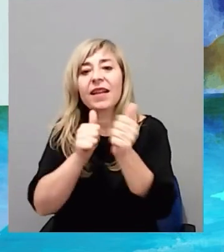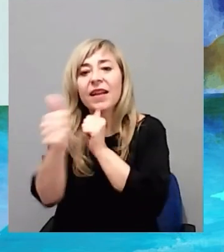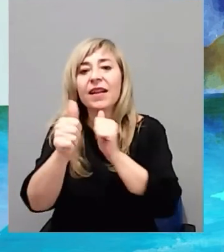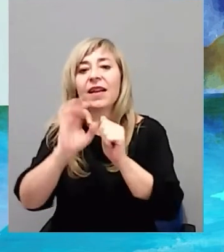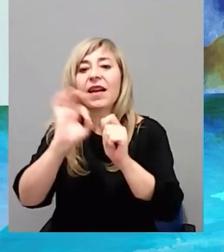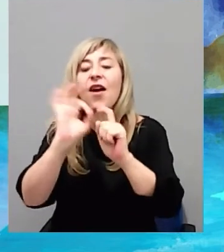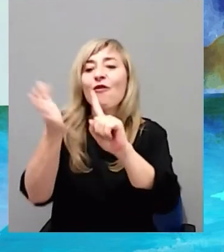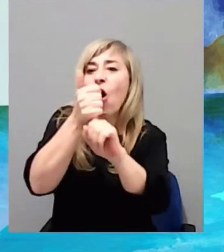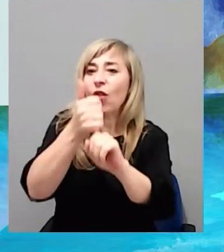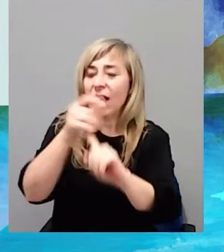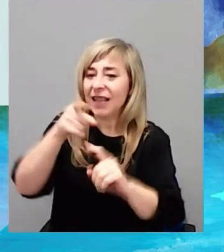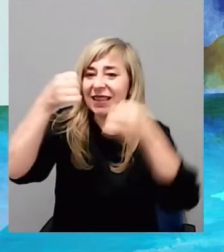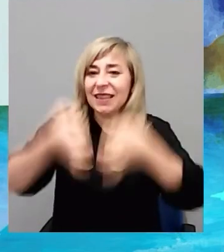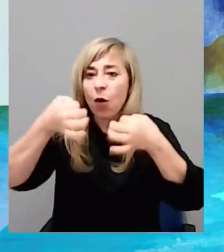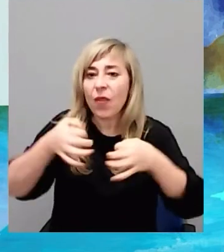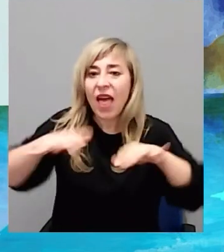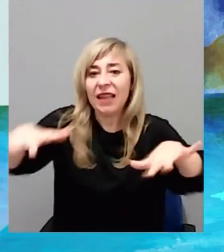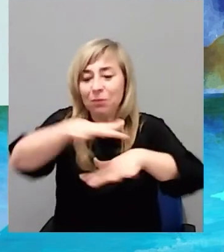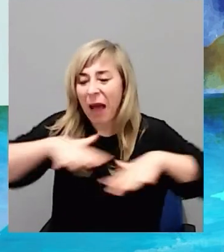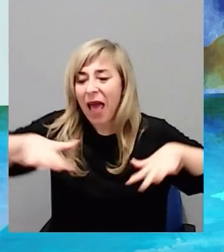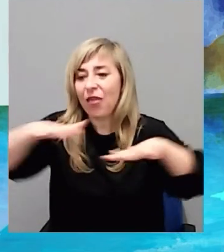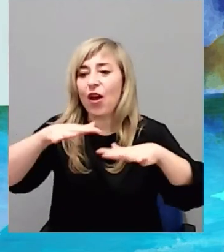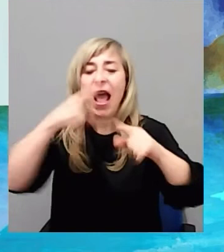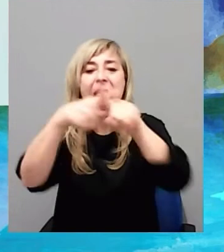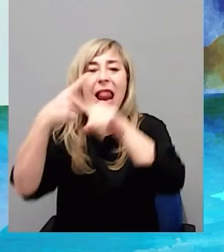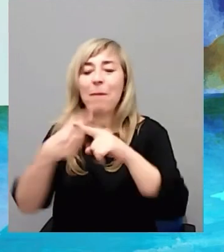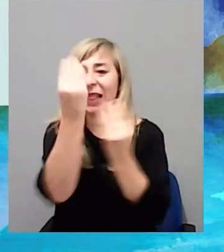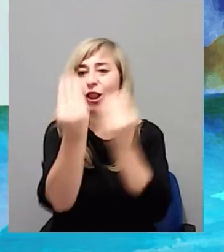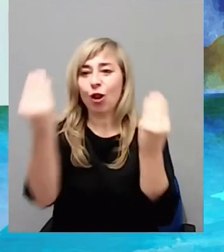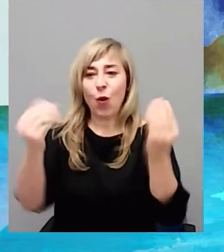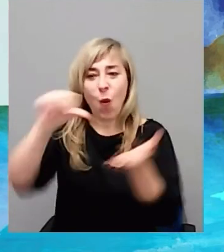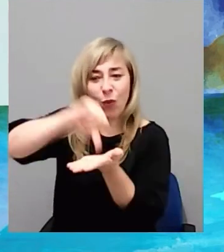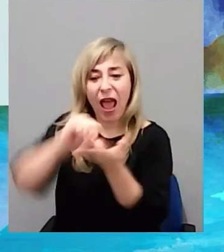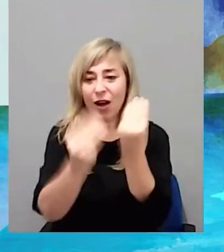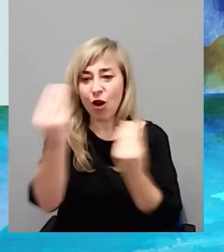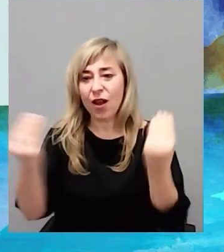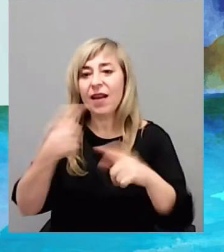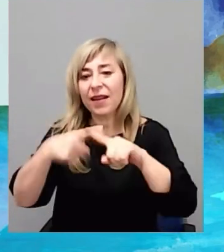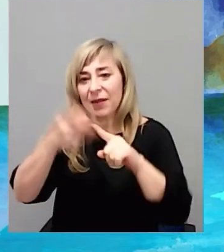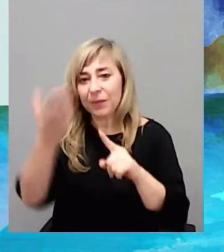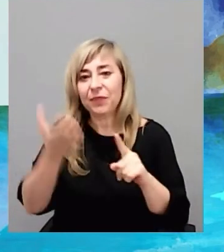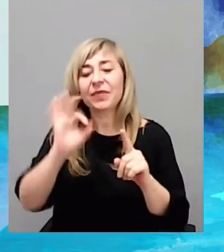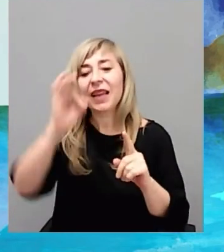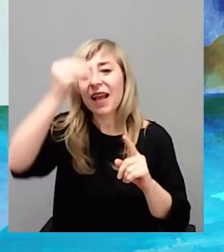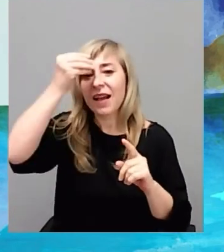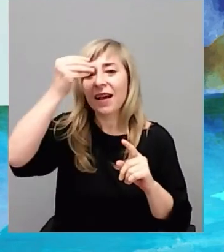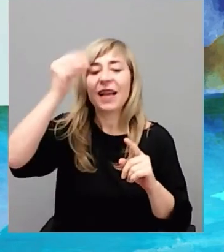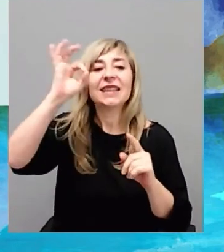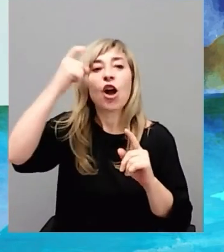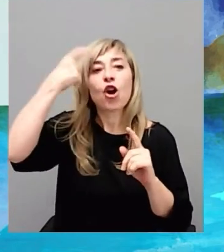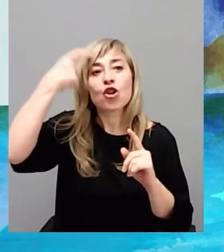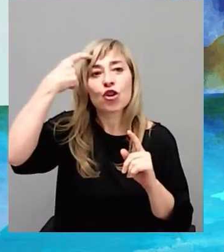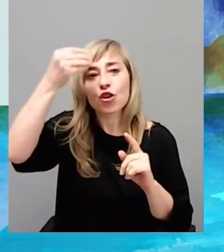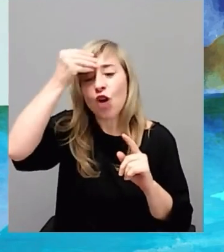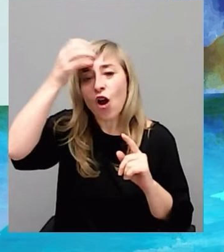comfort and security, and not the urban spaces themselves. The cognitive